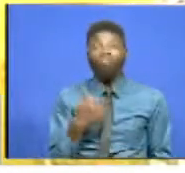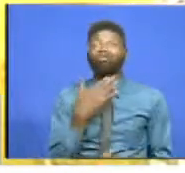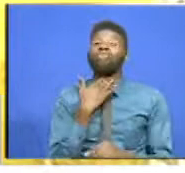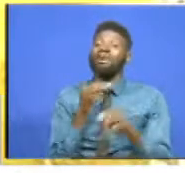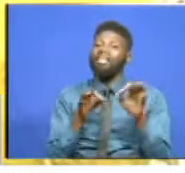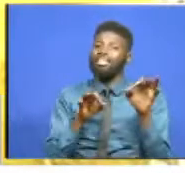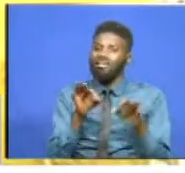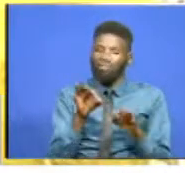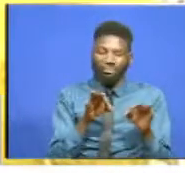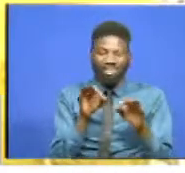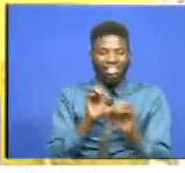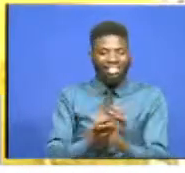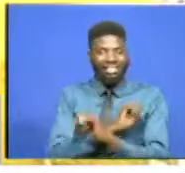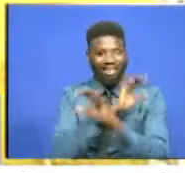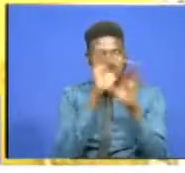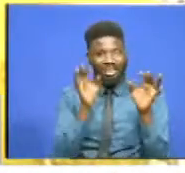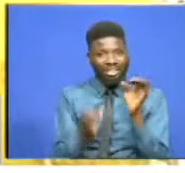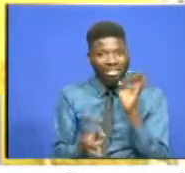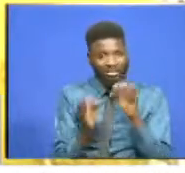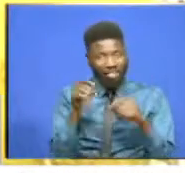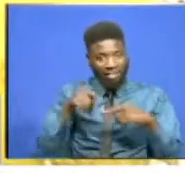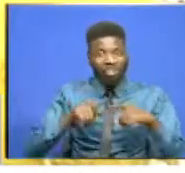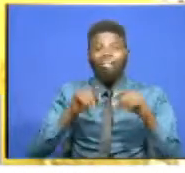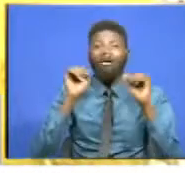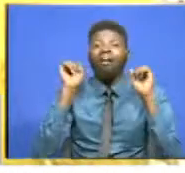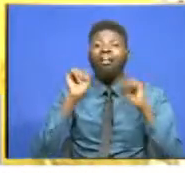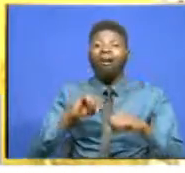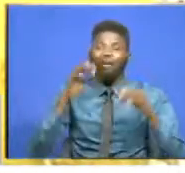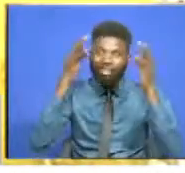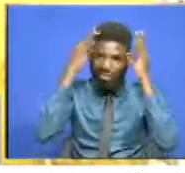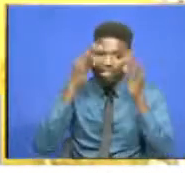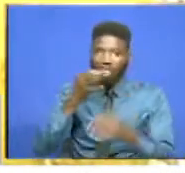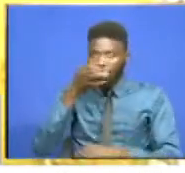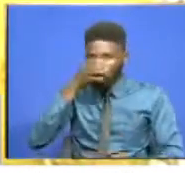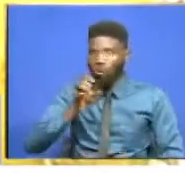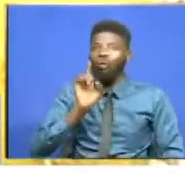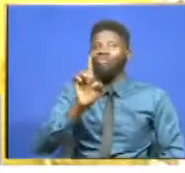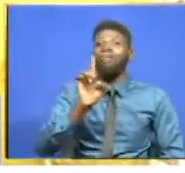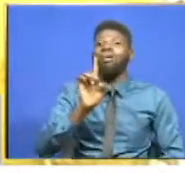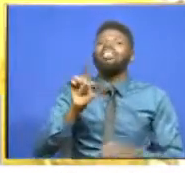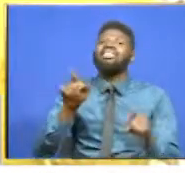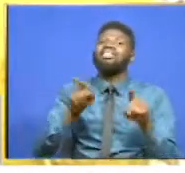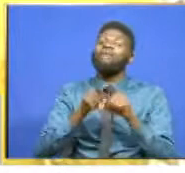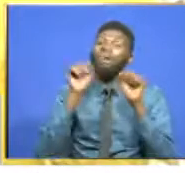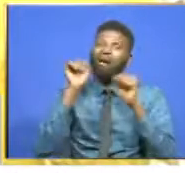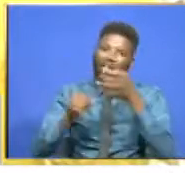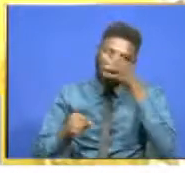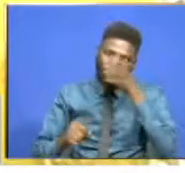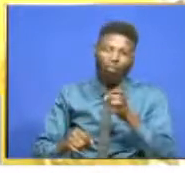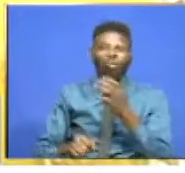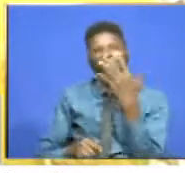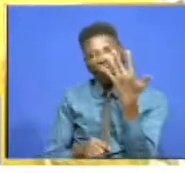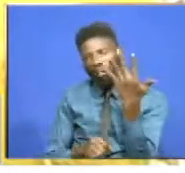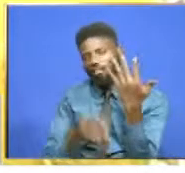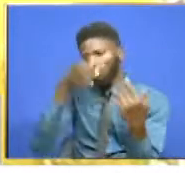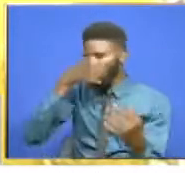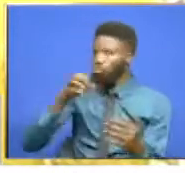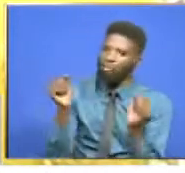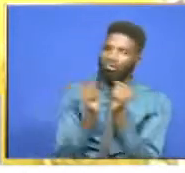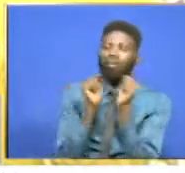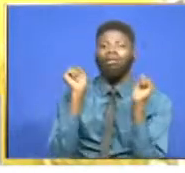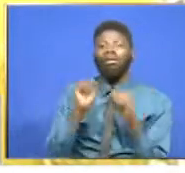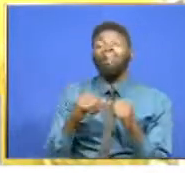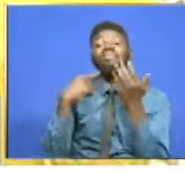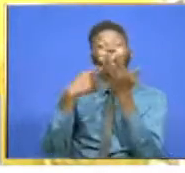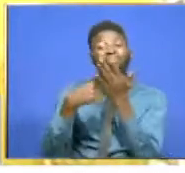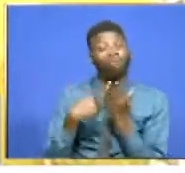you can decide to ignore one, you can ignore five. Mm-hmm. Yes, you can ignore even 10. So it depends on how we really spread out this.